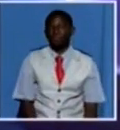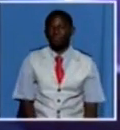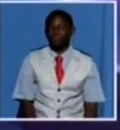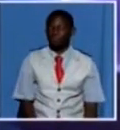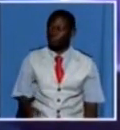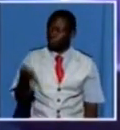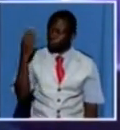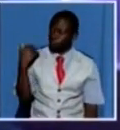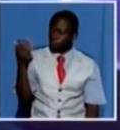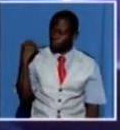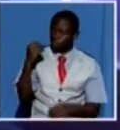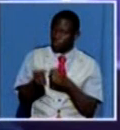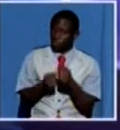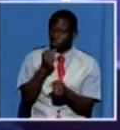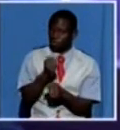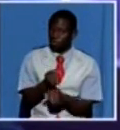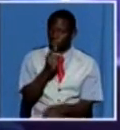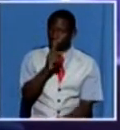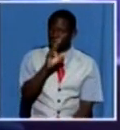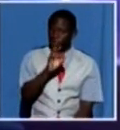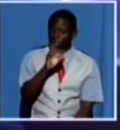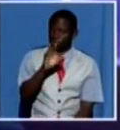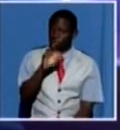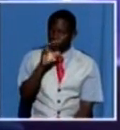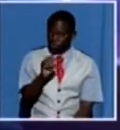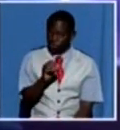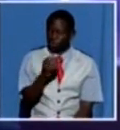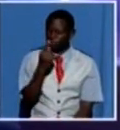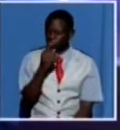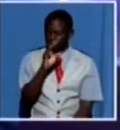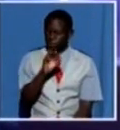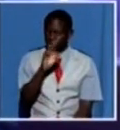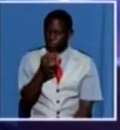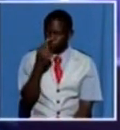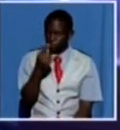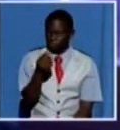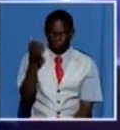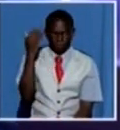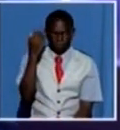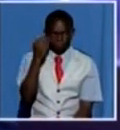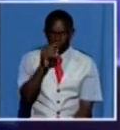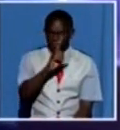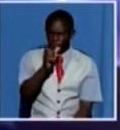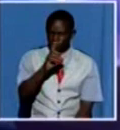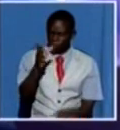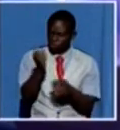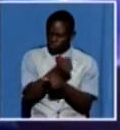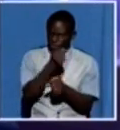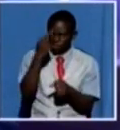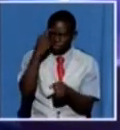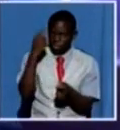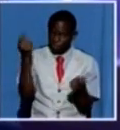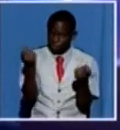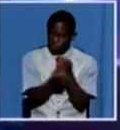during the change of the government from UNIP to MMD, one of the campaign strong message